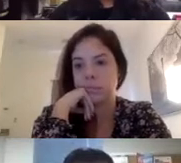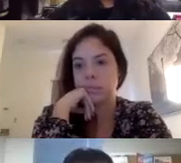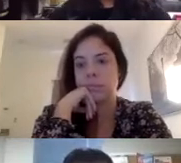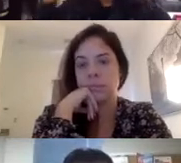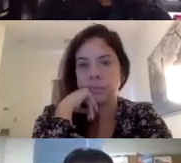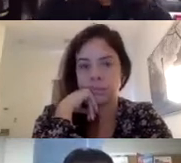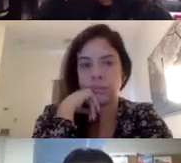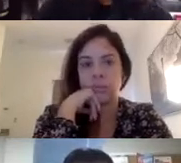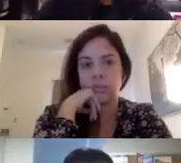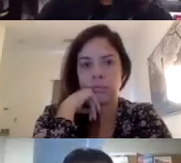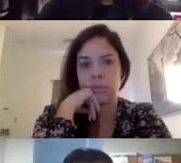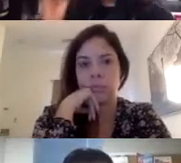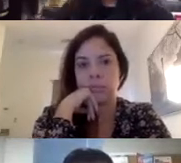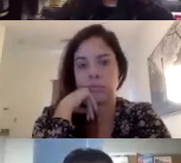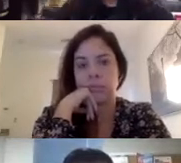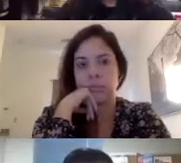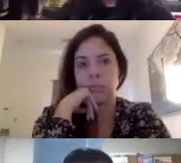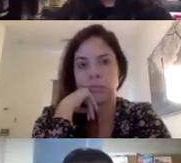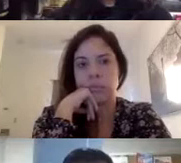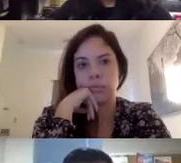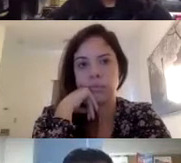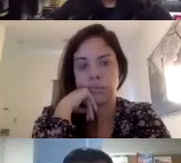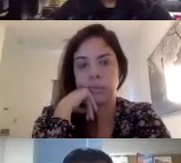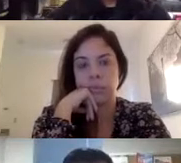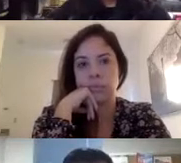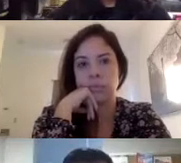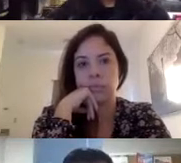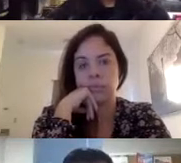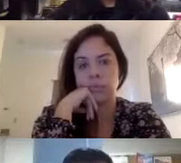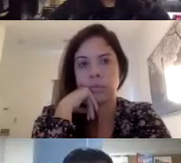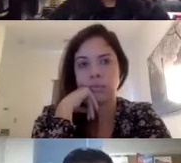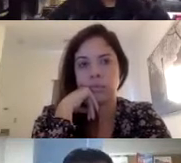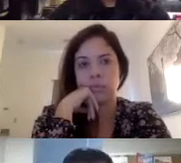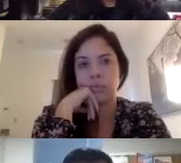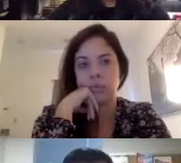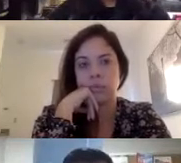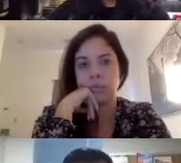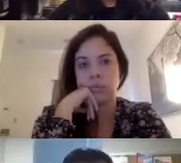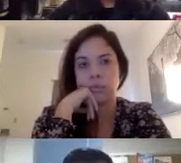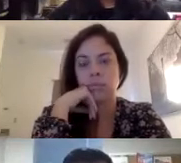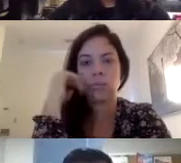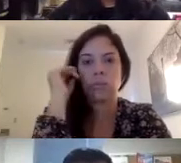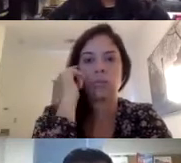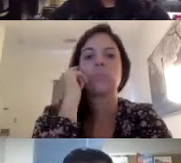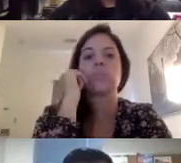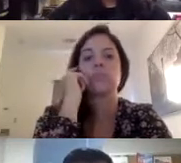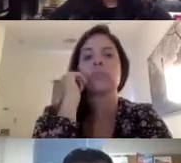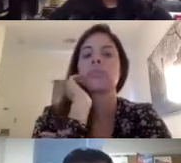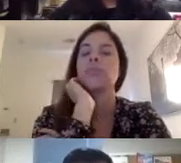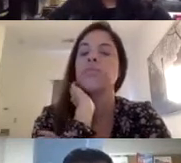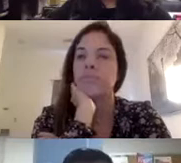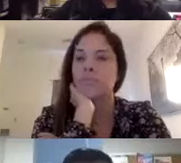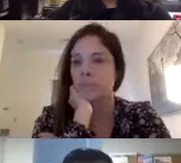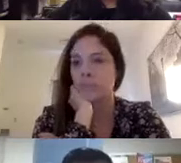have or what they're not going to do, as well as describing them from an ethnocentric perspective, meaning like